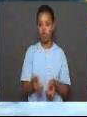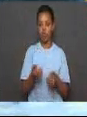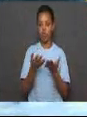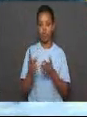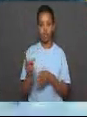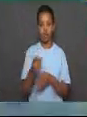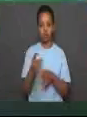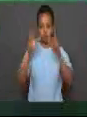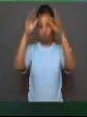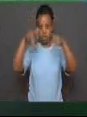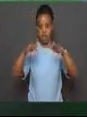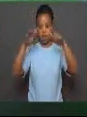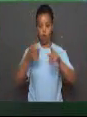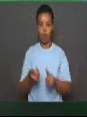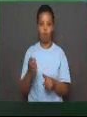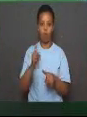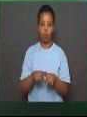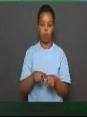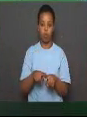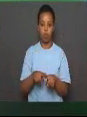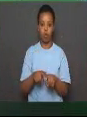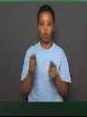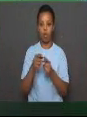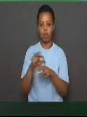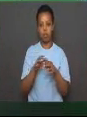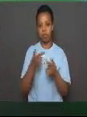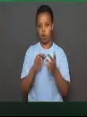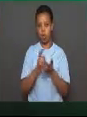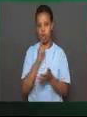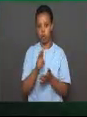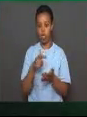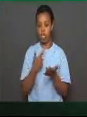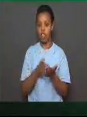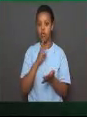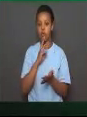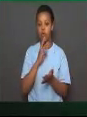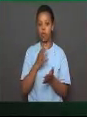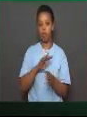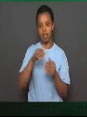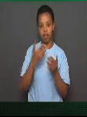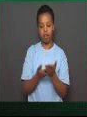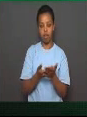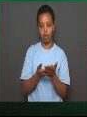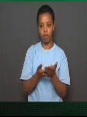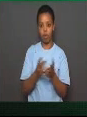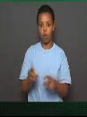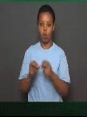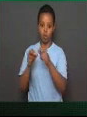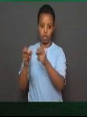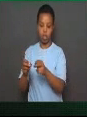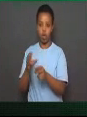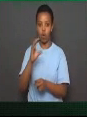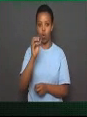land. The marine biome includes oceans, coral